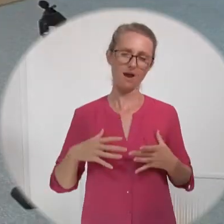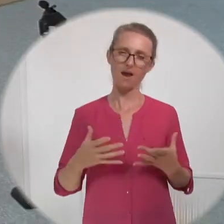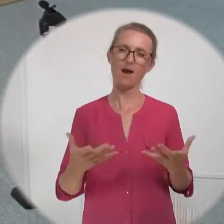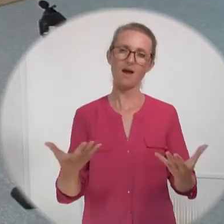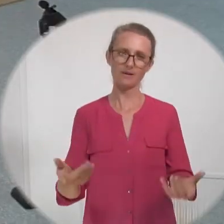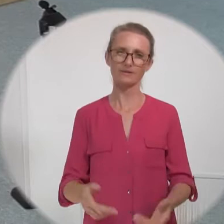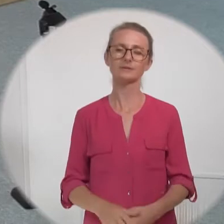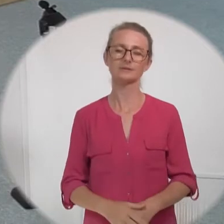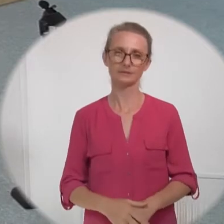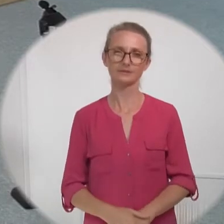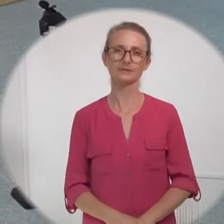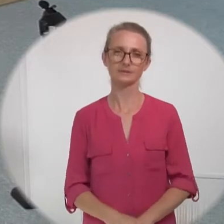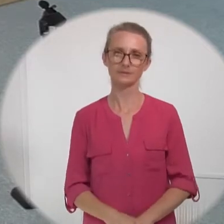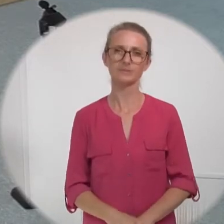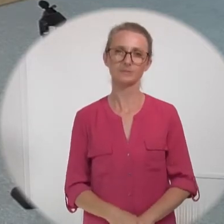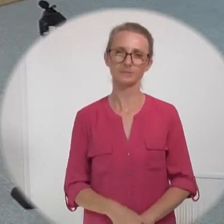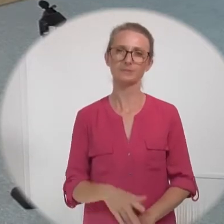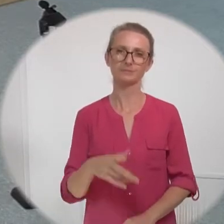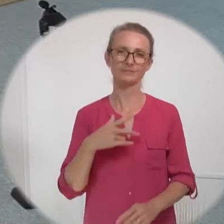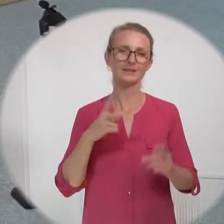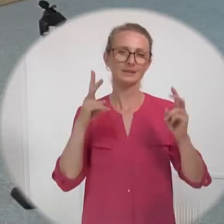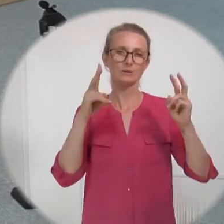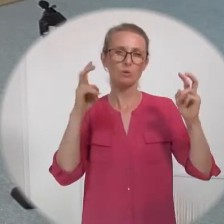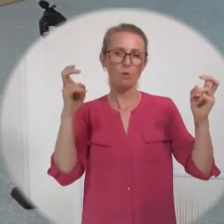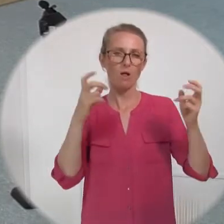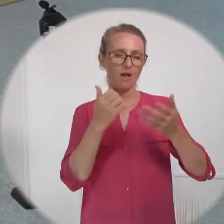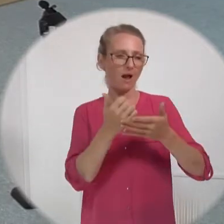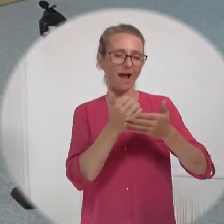So this is one of the loosening exercises.